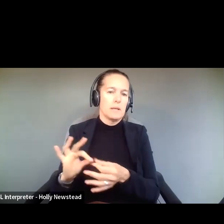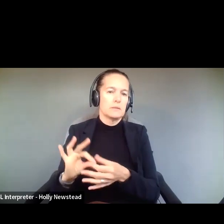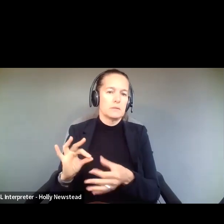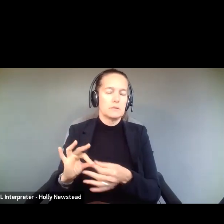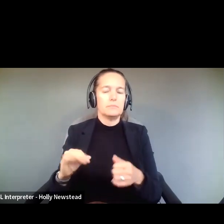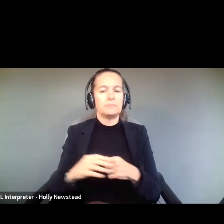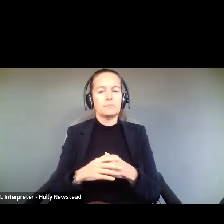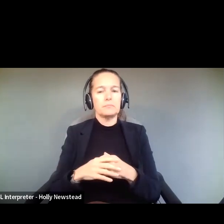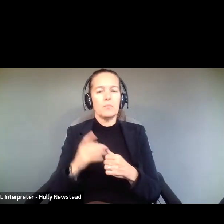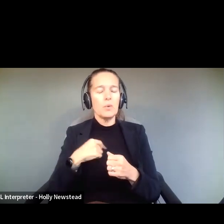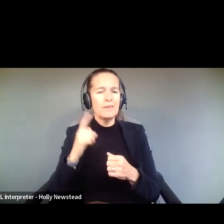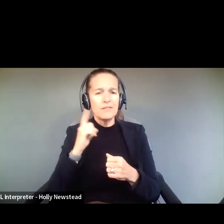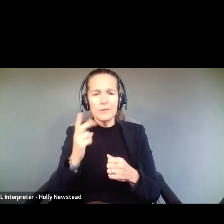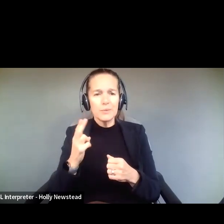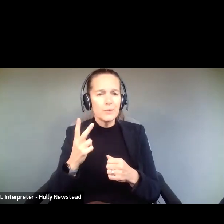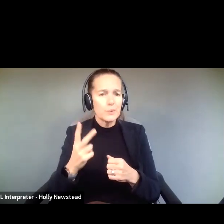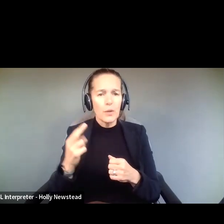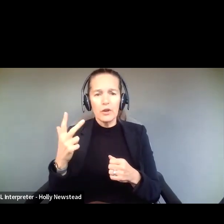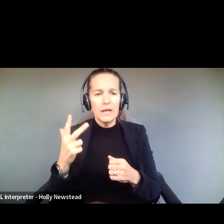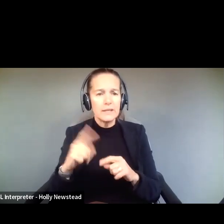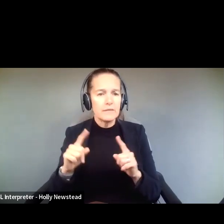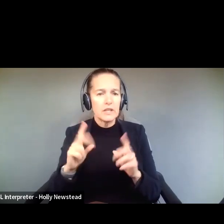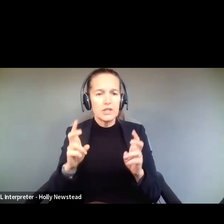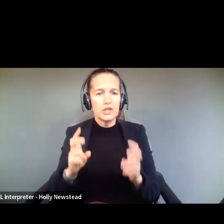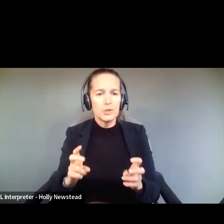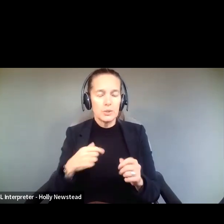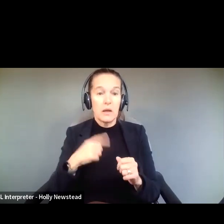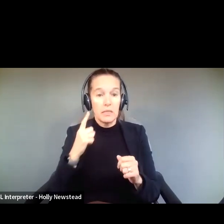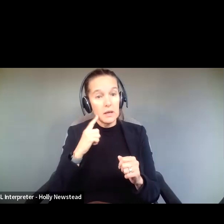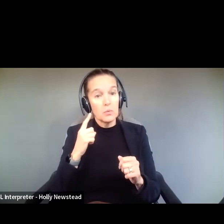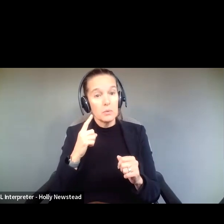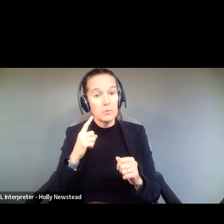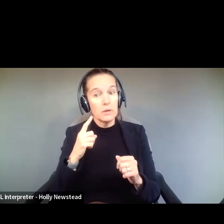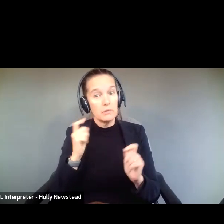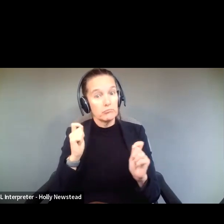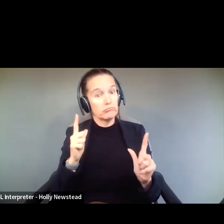heard 2 or 3 different issues that I think were pretty eyebrow raising